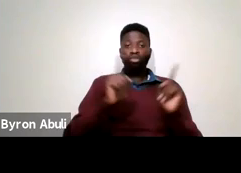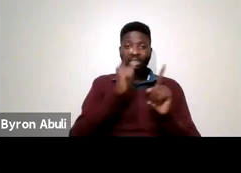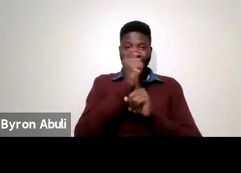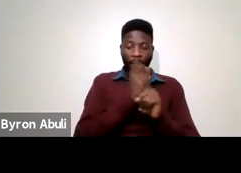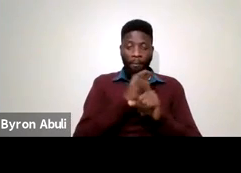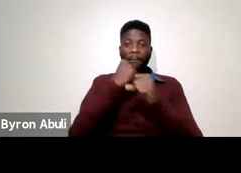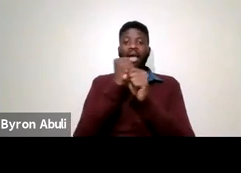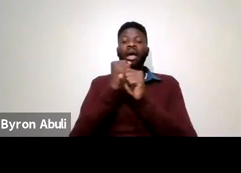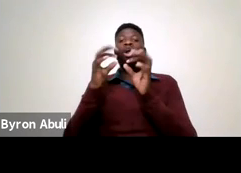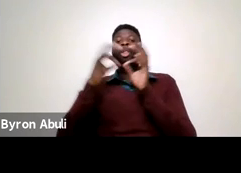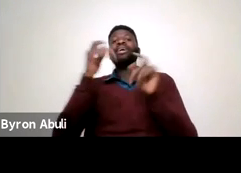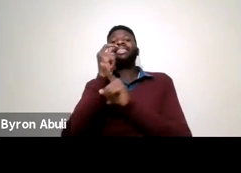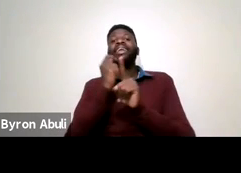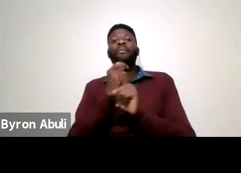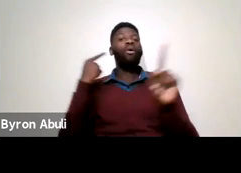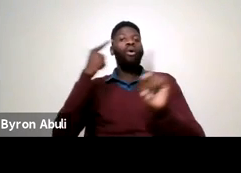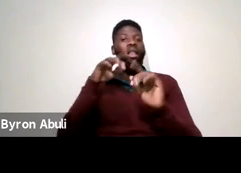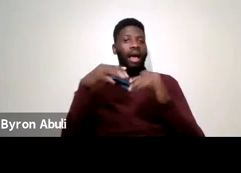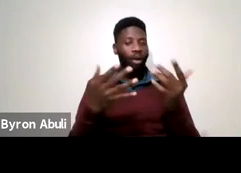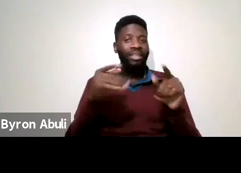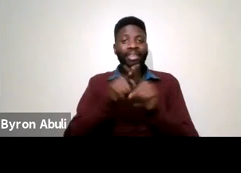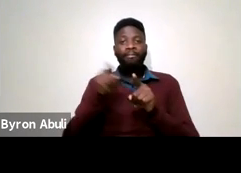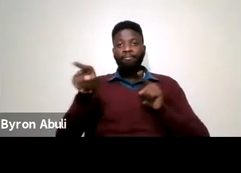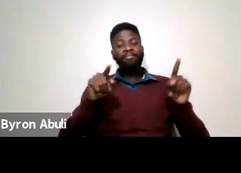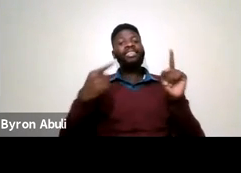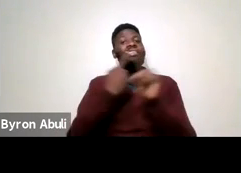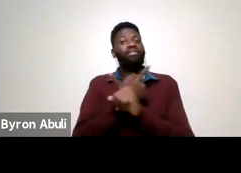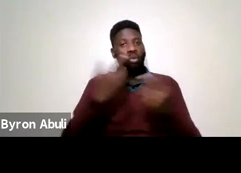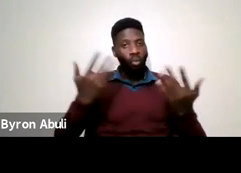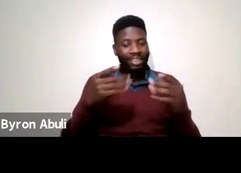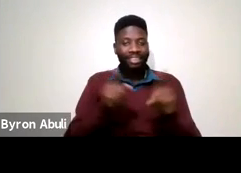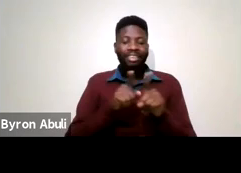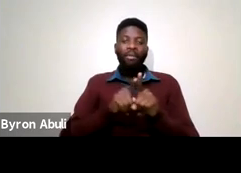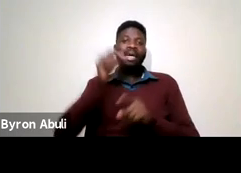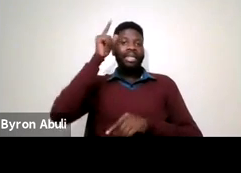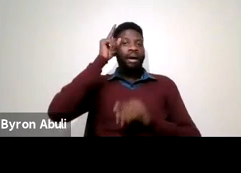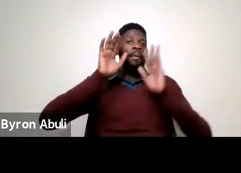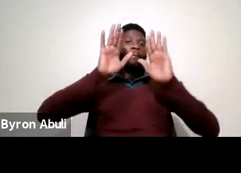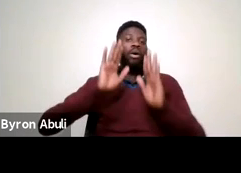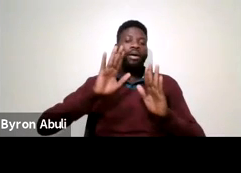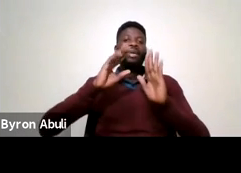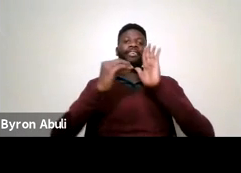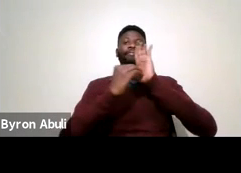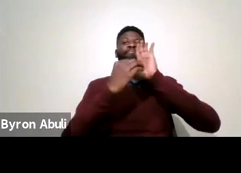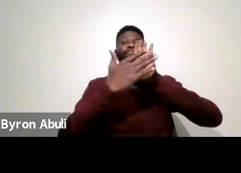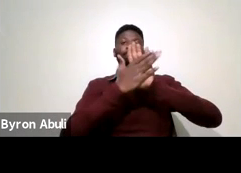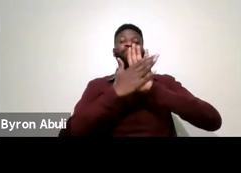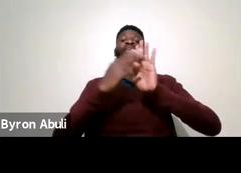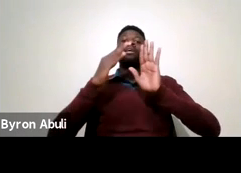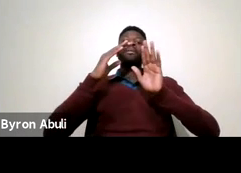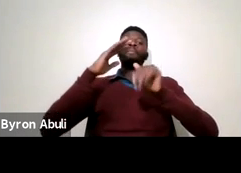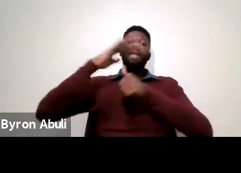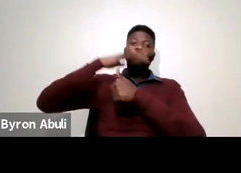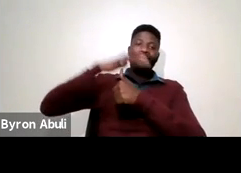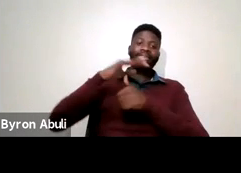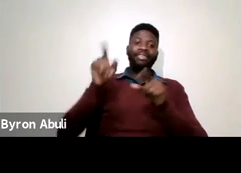between the two goals. And then we'll be able to describe the importance of setting priorities. I'll try to see how we can